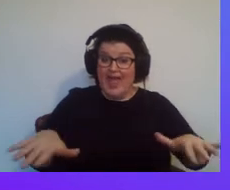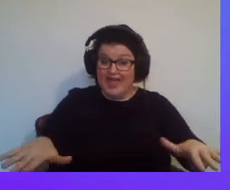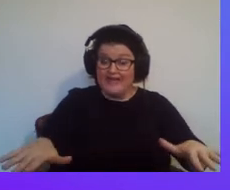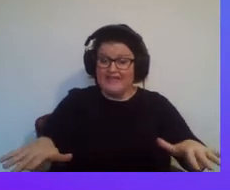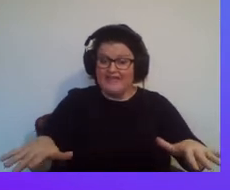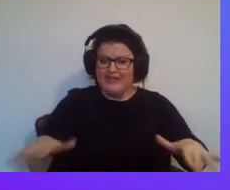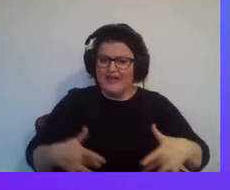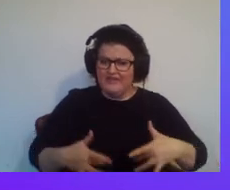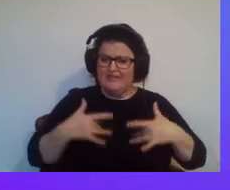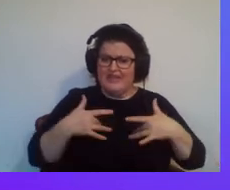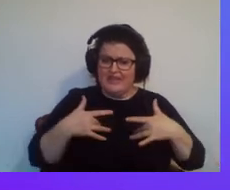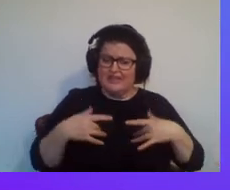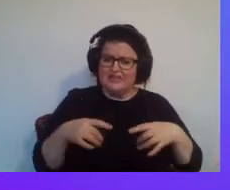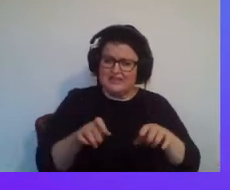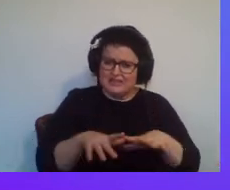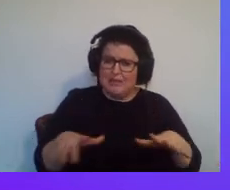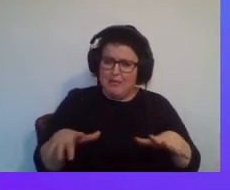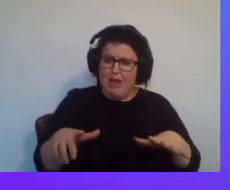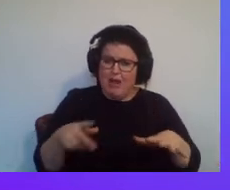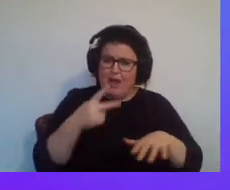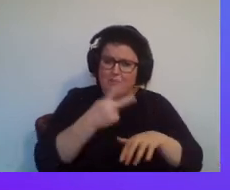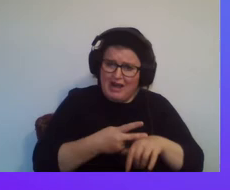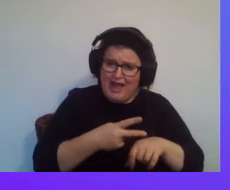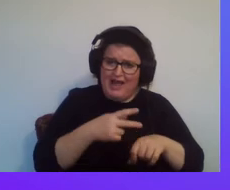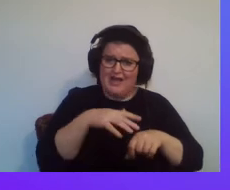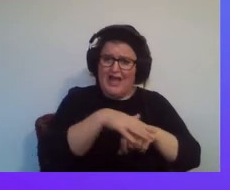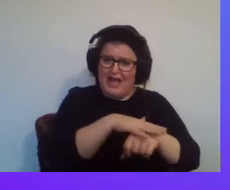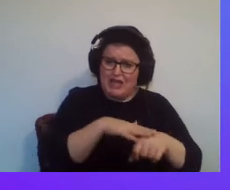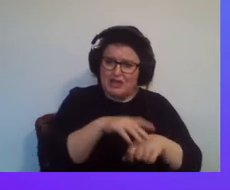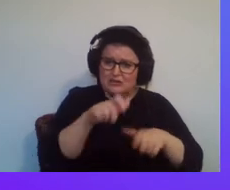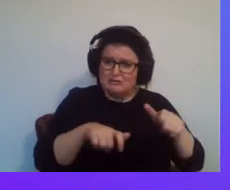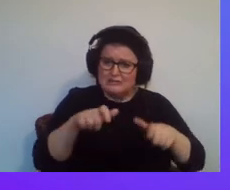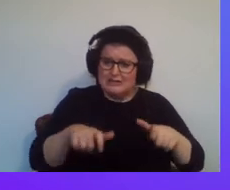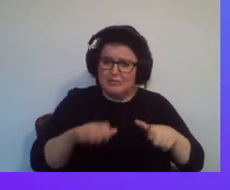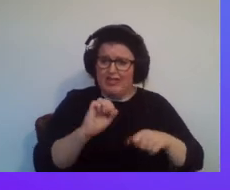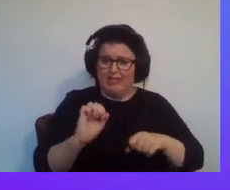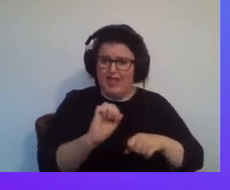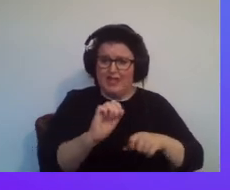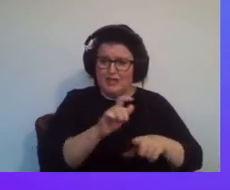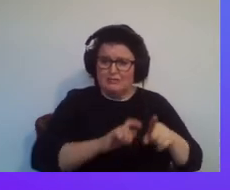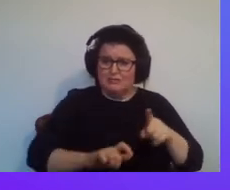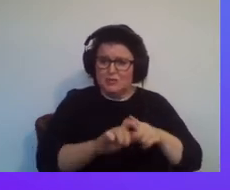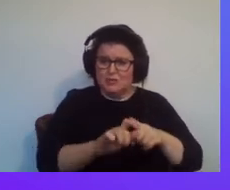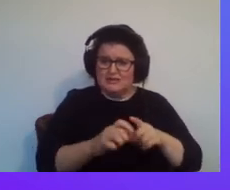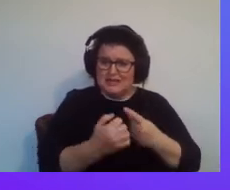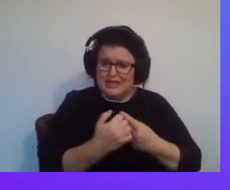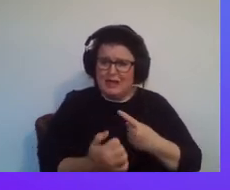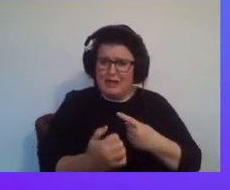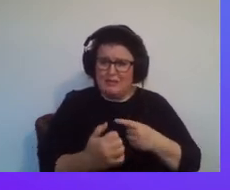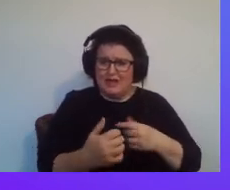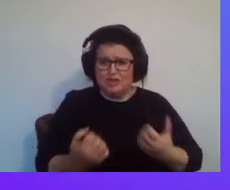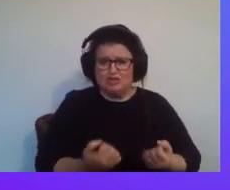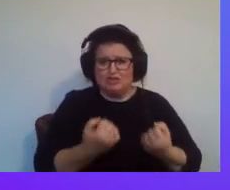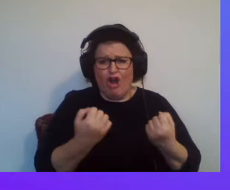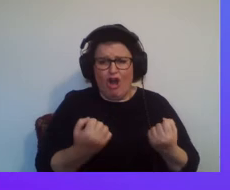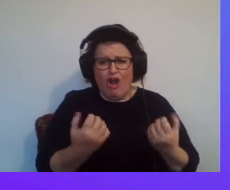that. But what's equally worrying right now is that now we have a number of